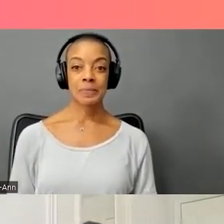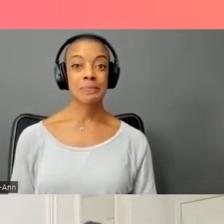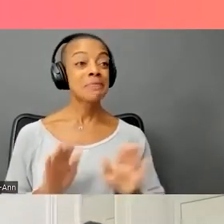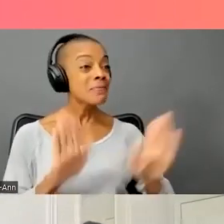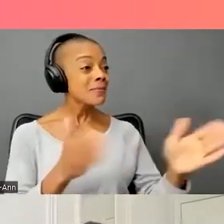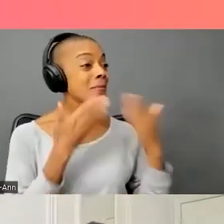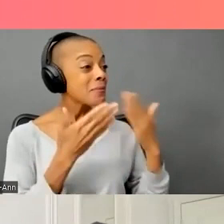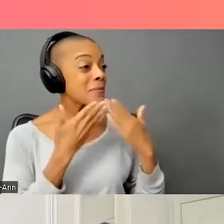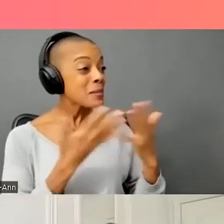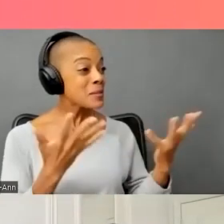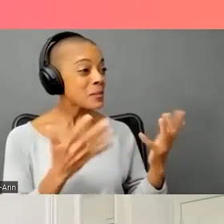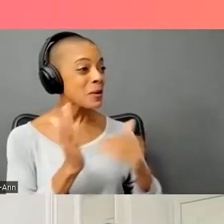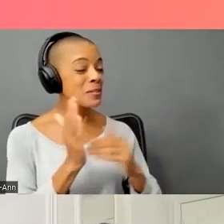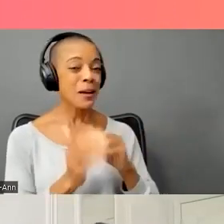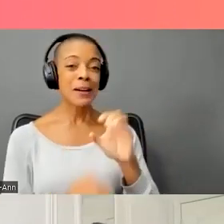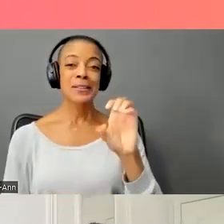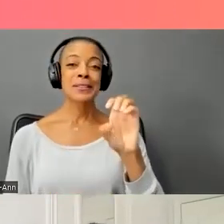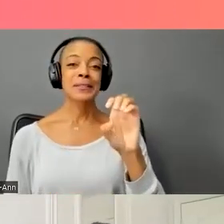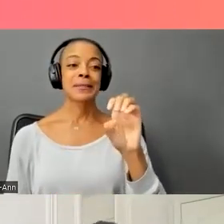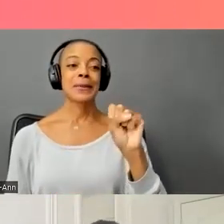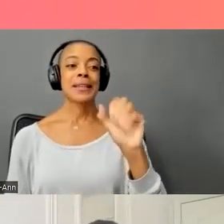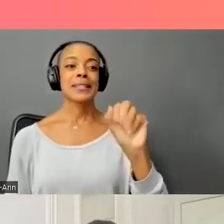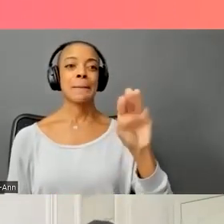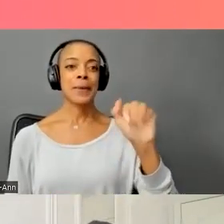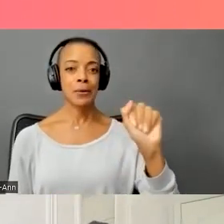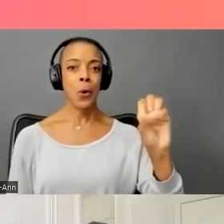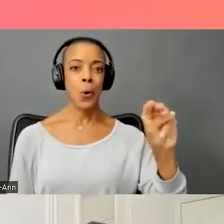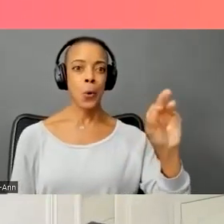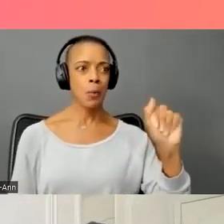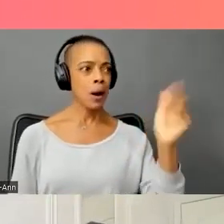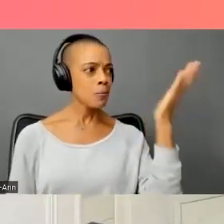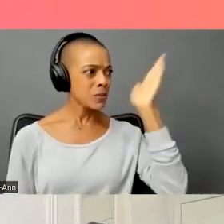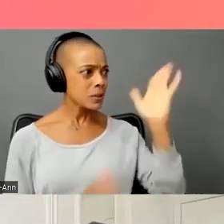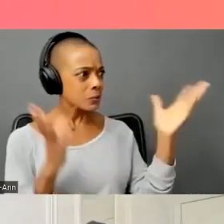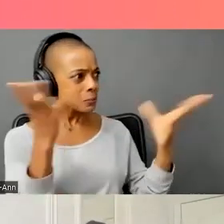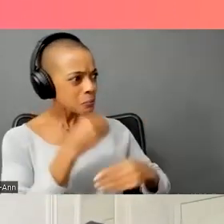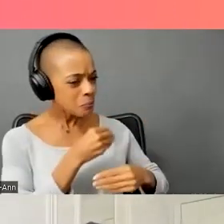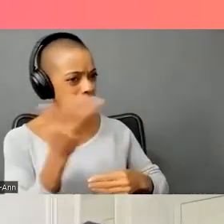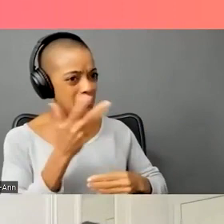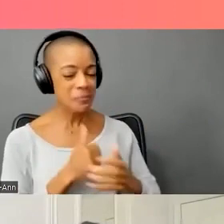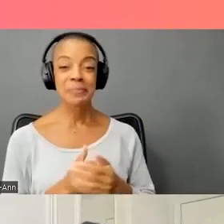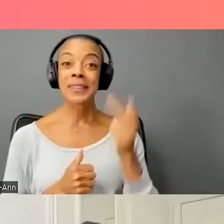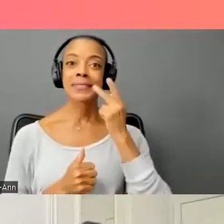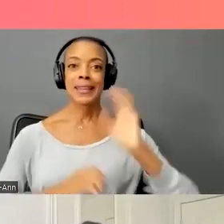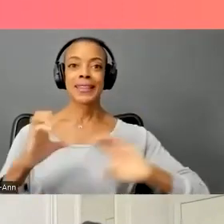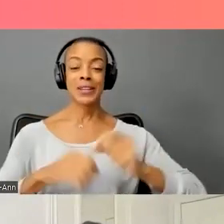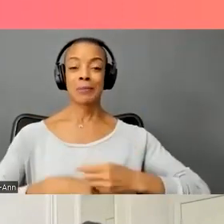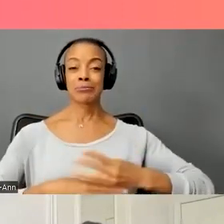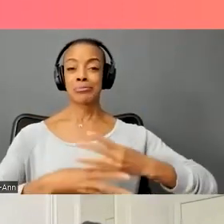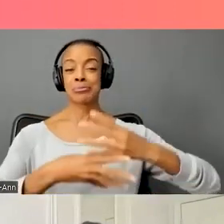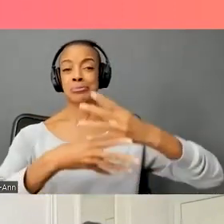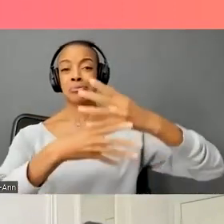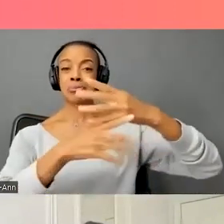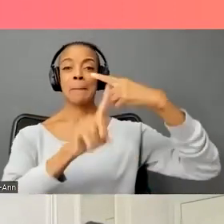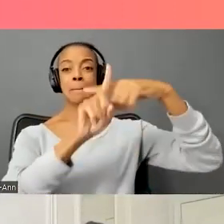Wonderful. Thank you so much, Dr. Samira Omar. That was a beautiful presentation. I can see in the chat that others echo that